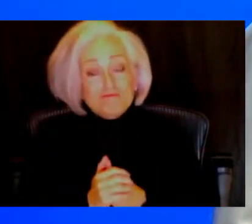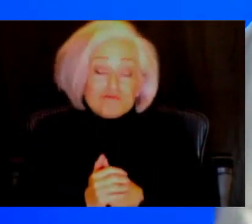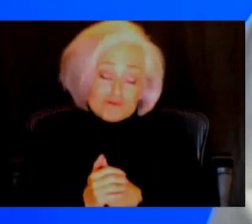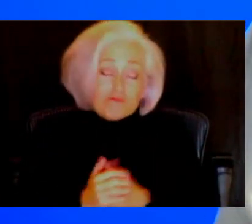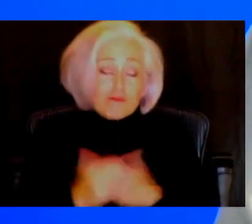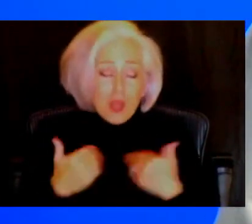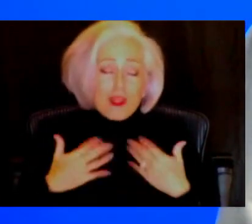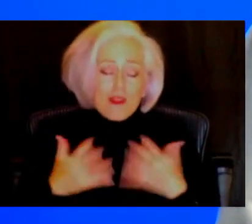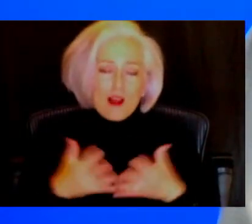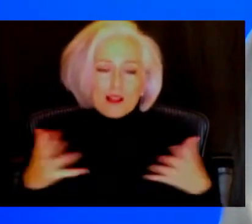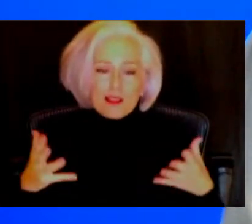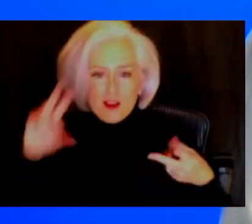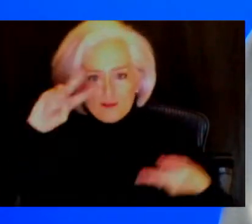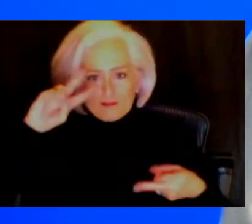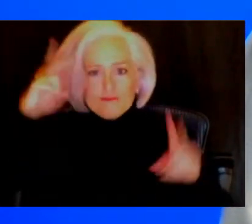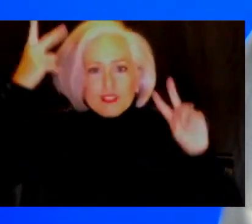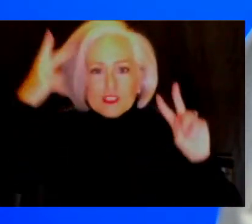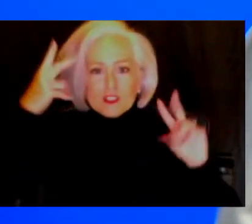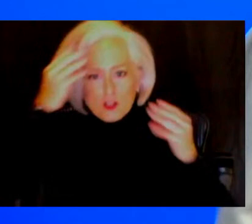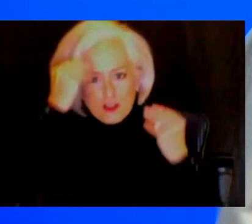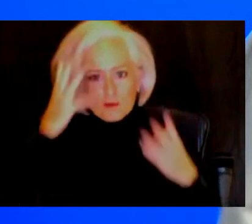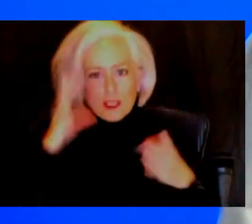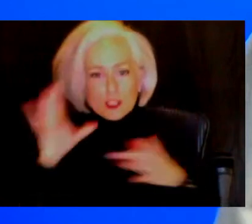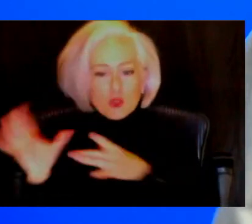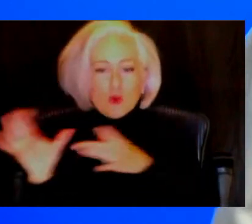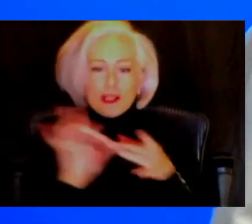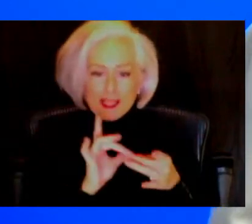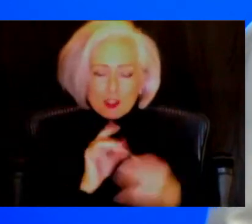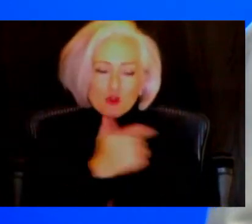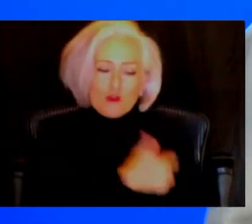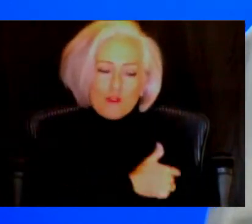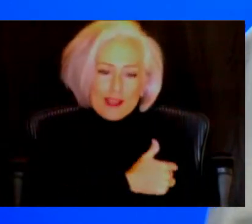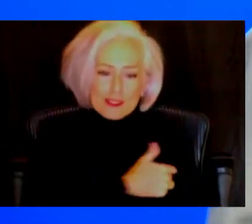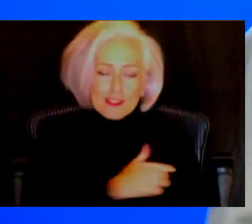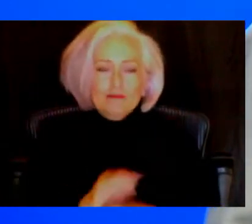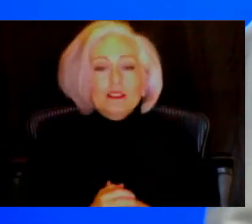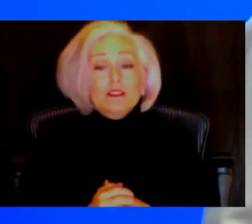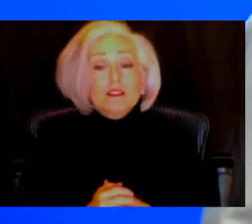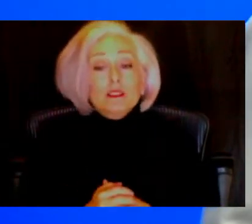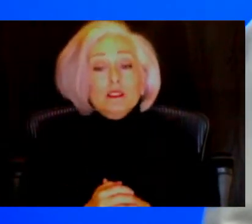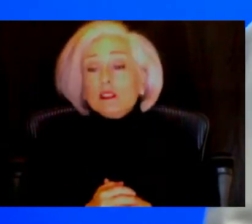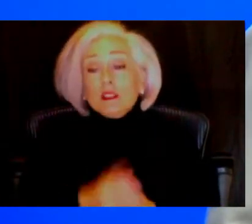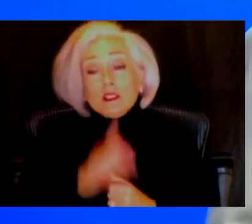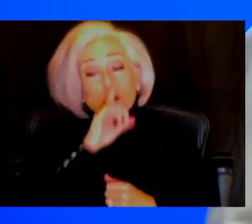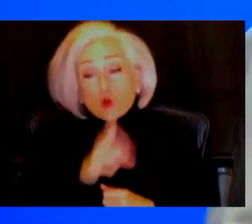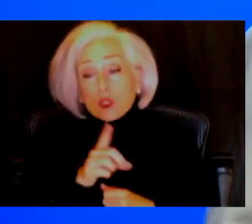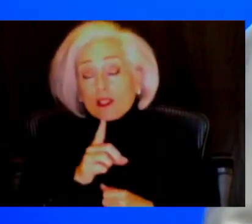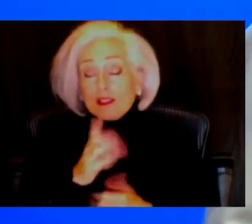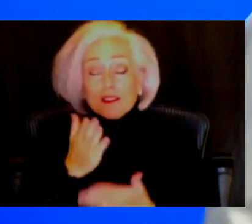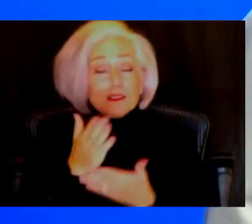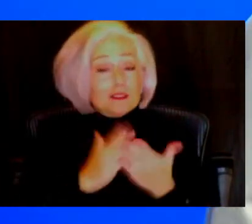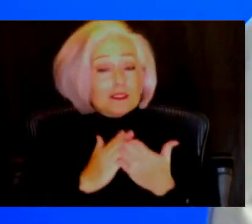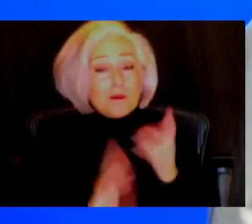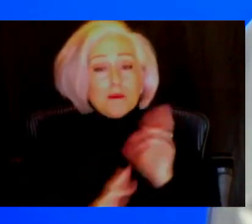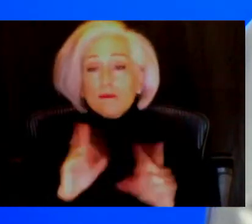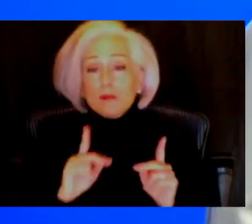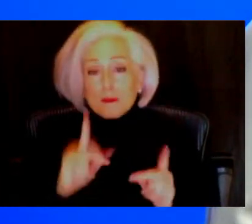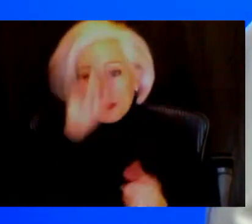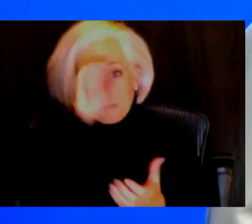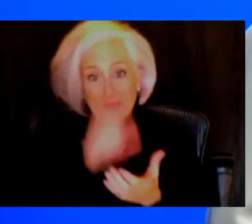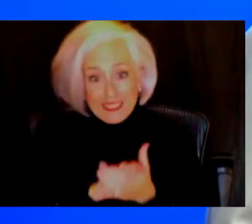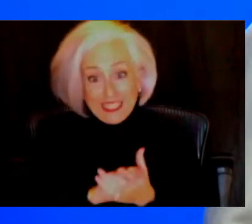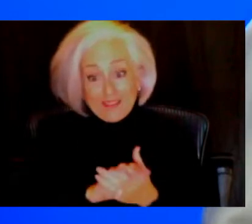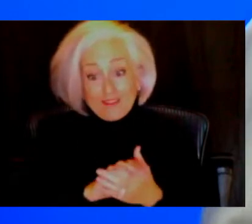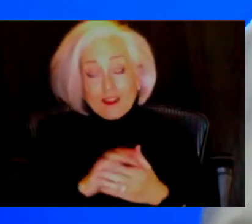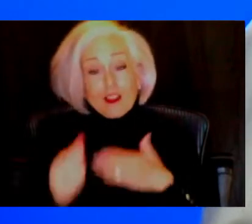there, especially about the vaccine. And at the end of the day, some people believe that the risks of the